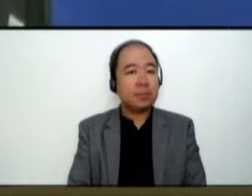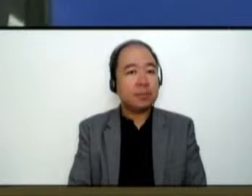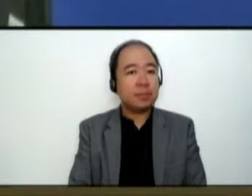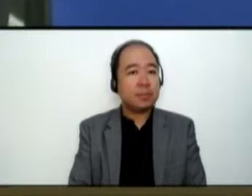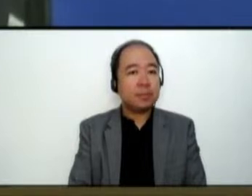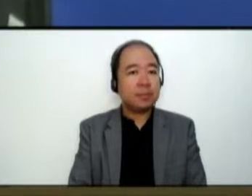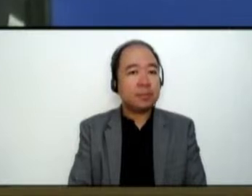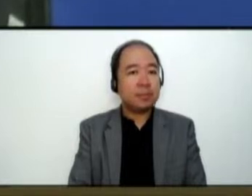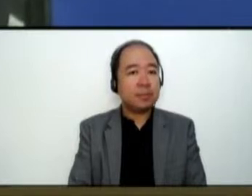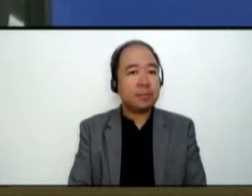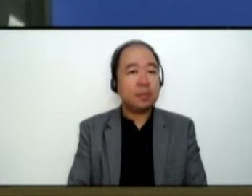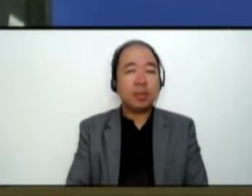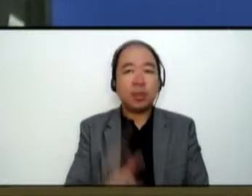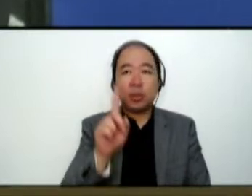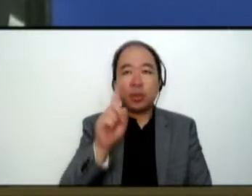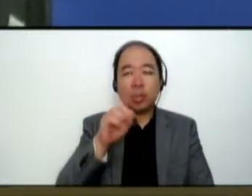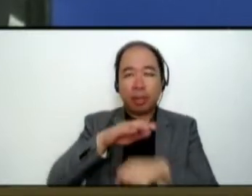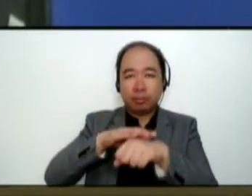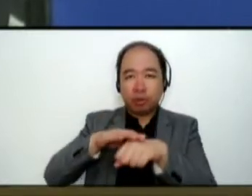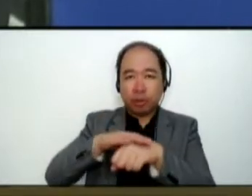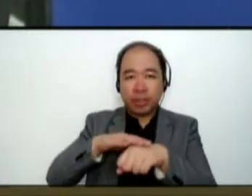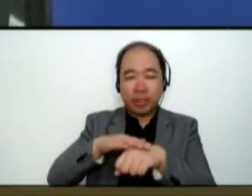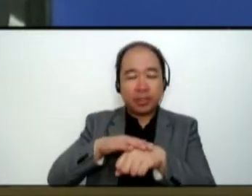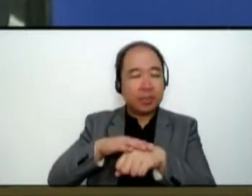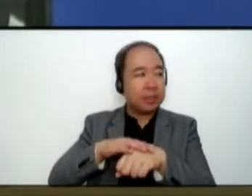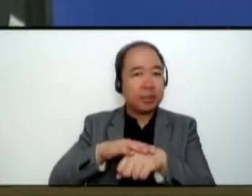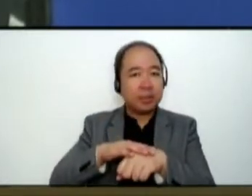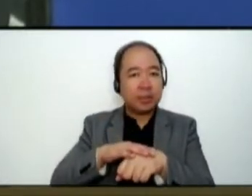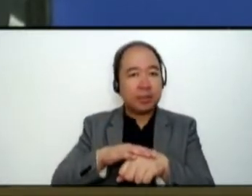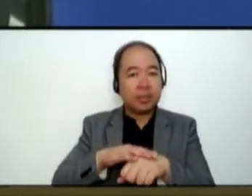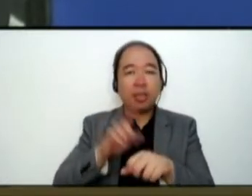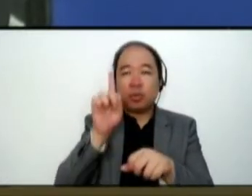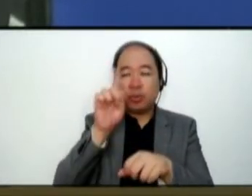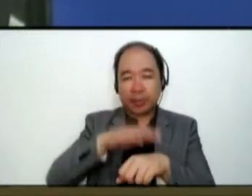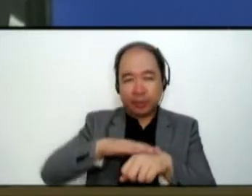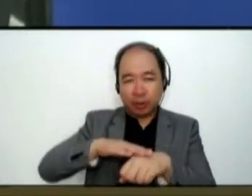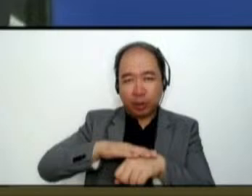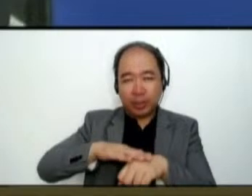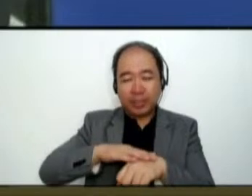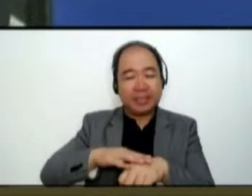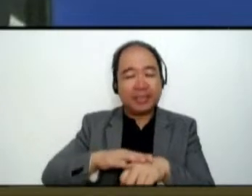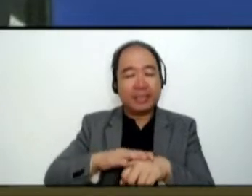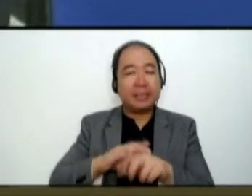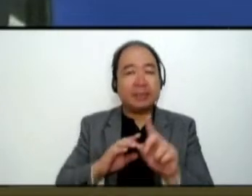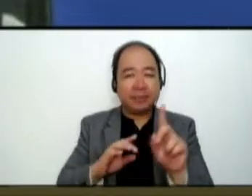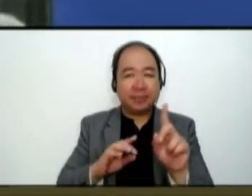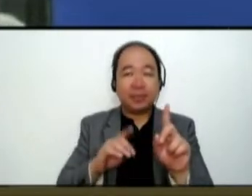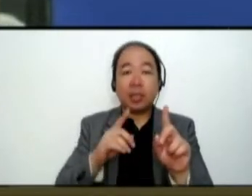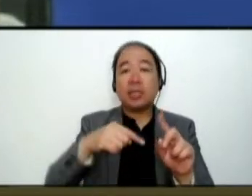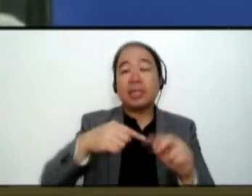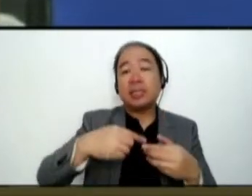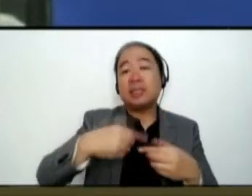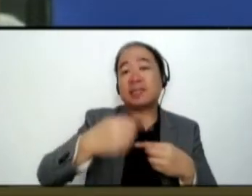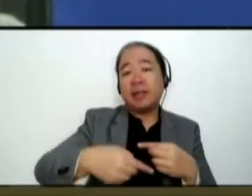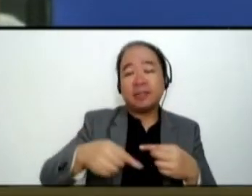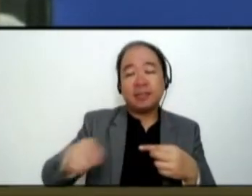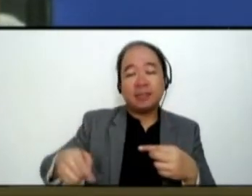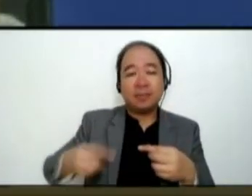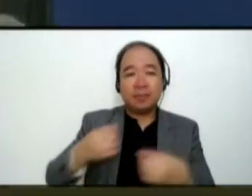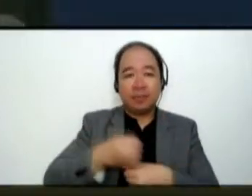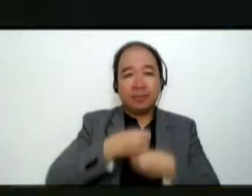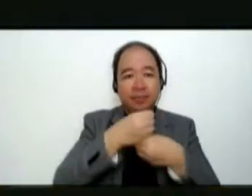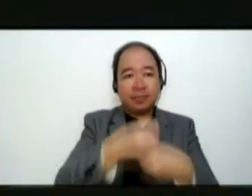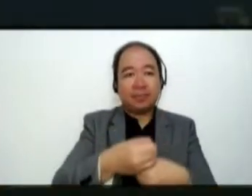I'm sorry, Bangladesh? Okay. I'm sorry, the next speaker on my list is the distinguished